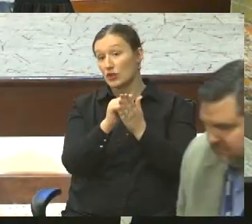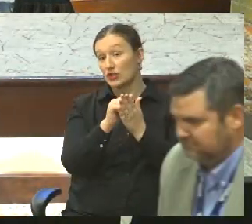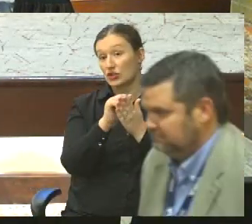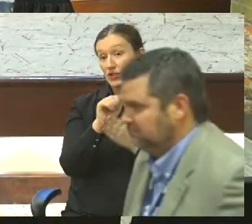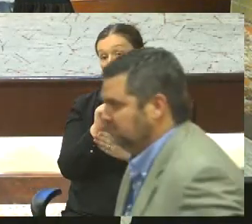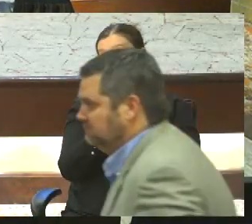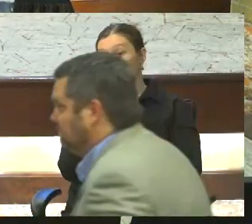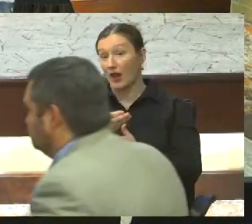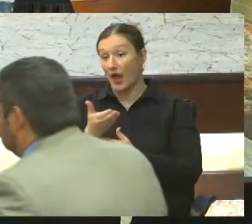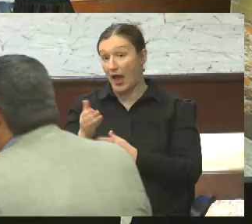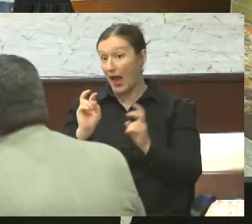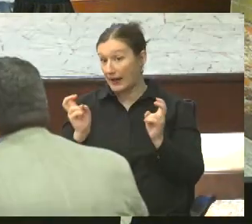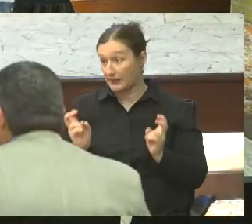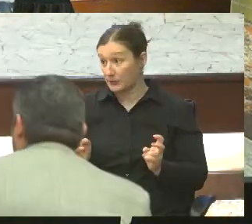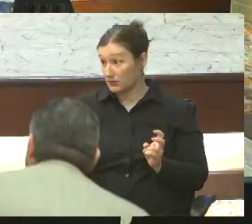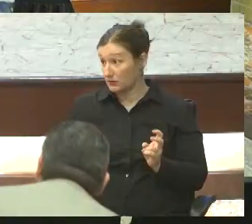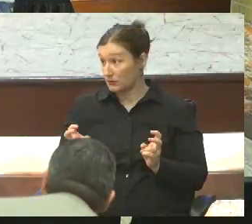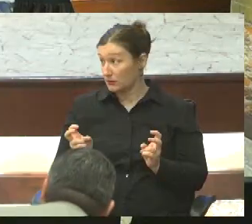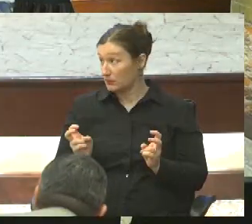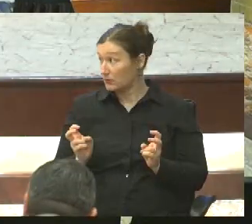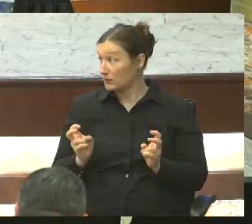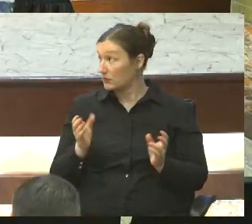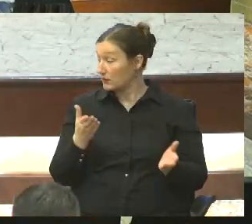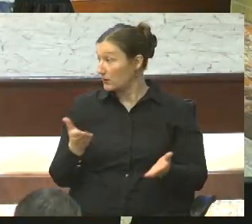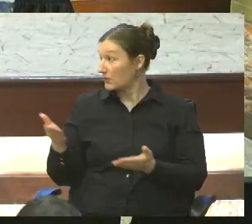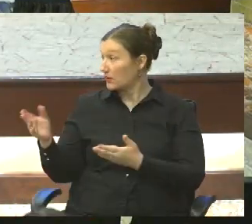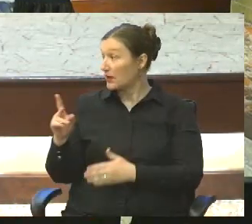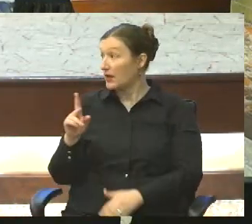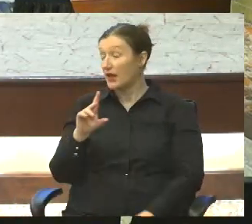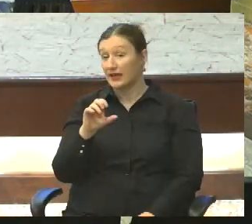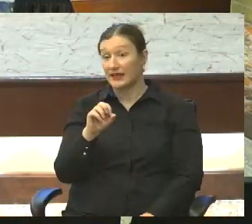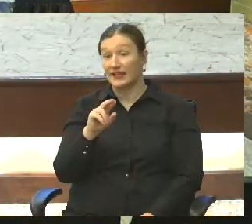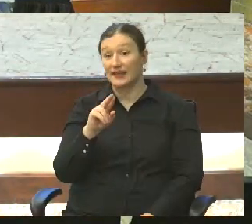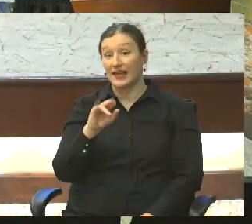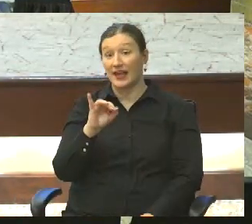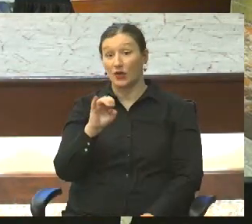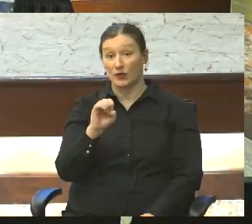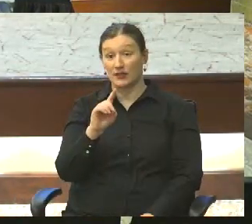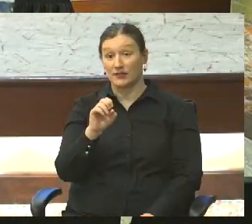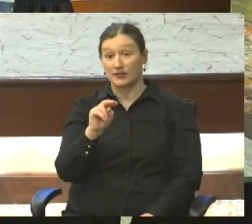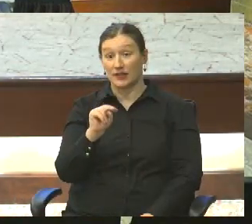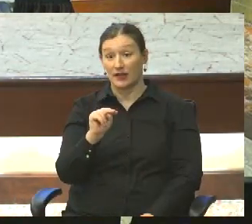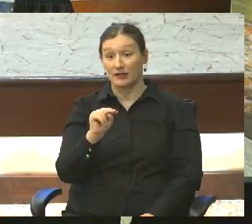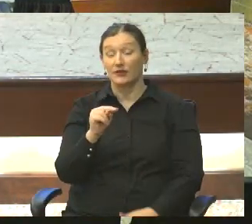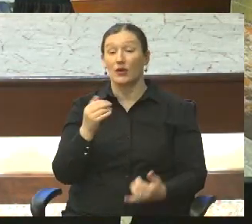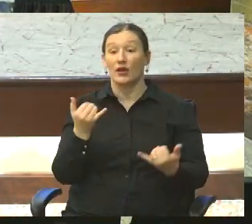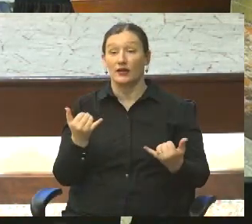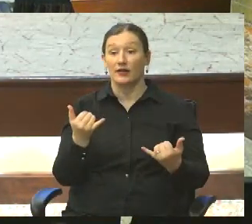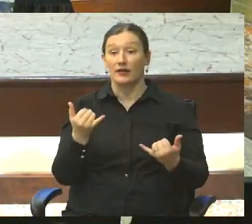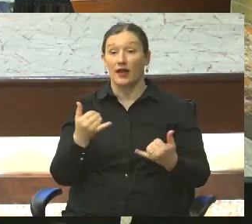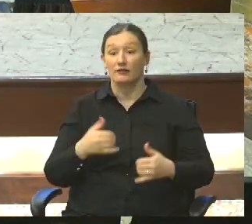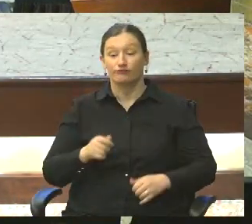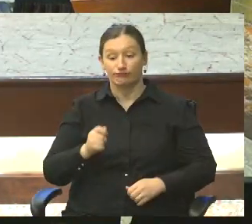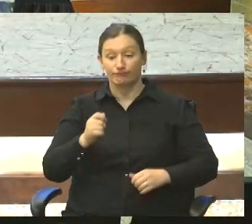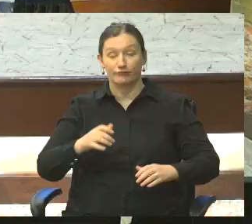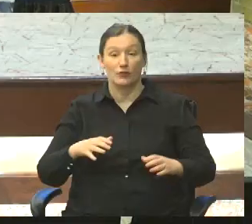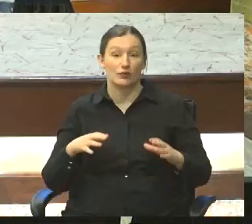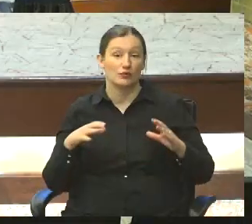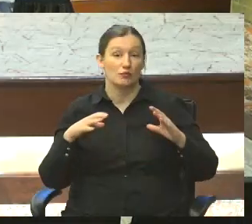items? Hearing none, we'll now recess the work session and reconvene regular session